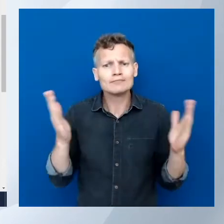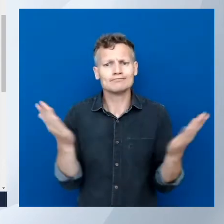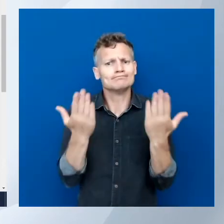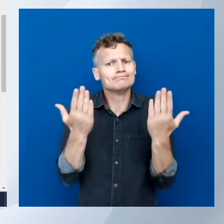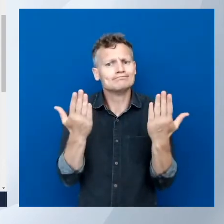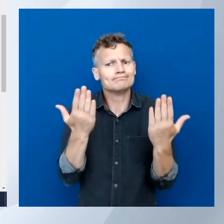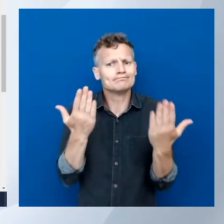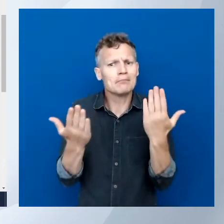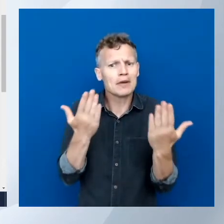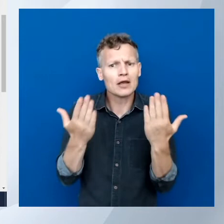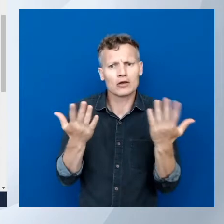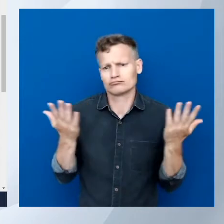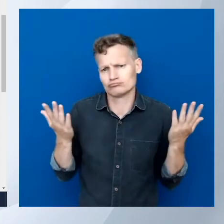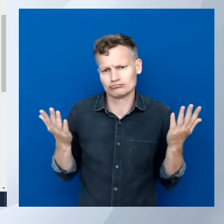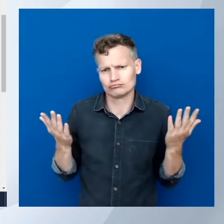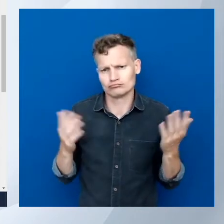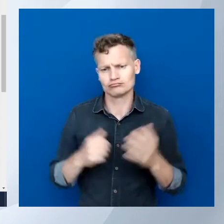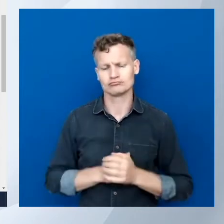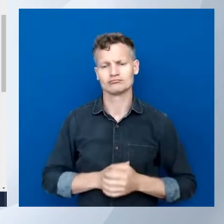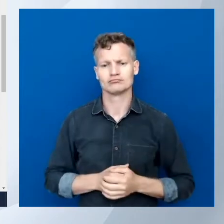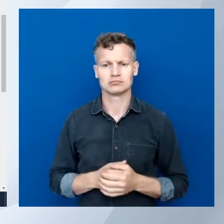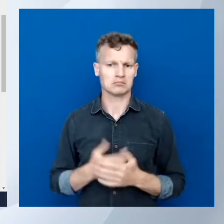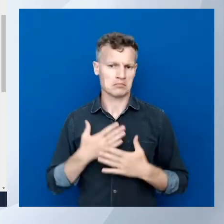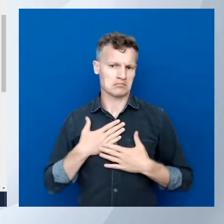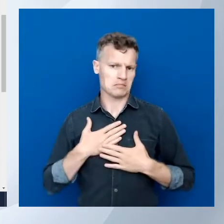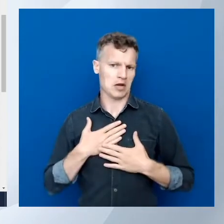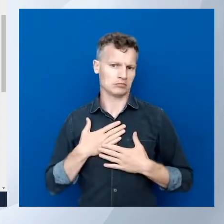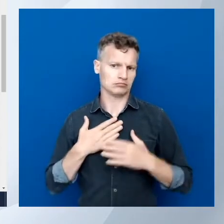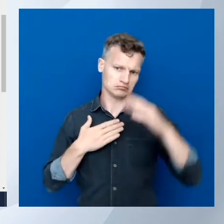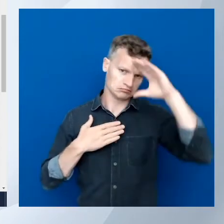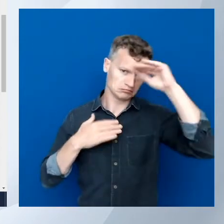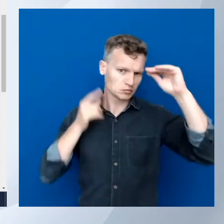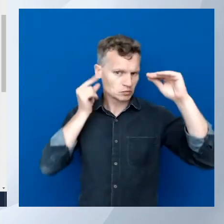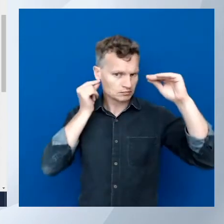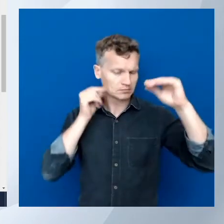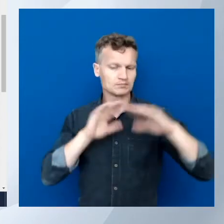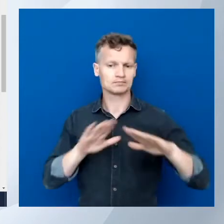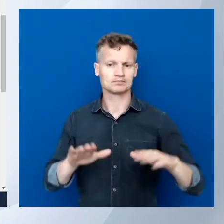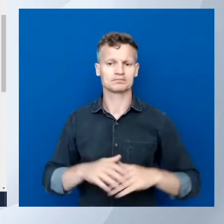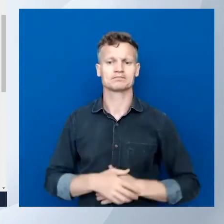for you. First, I will display the overall performance.